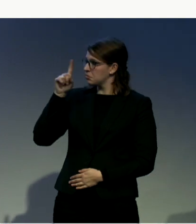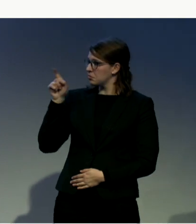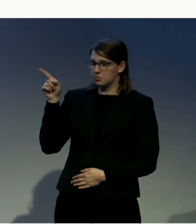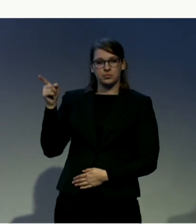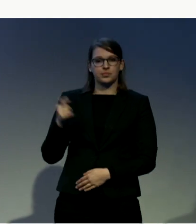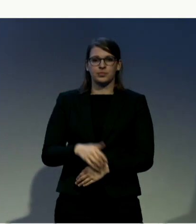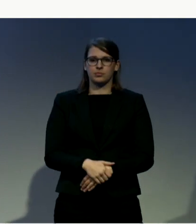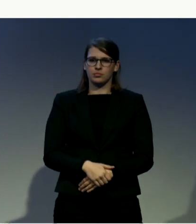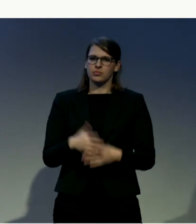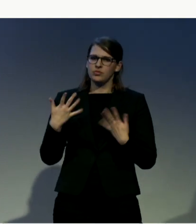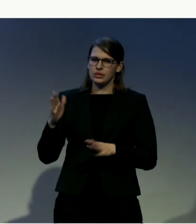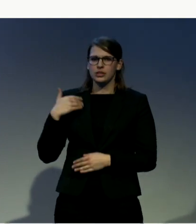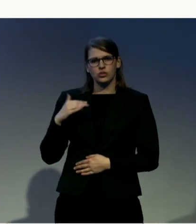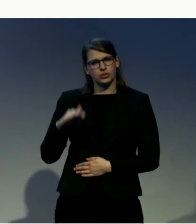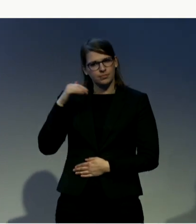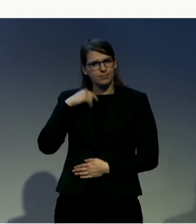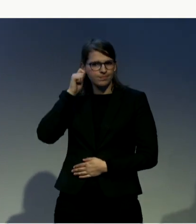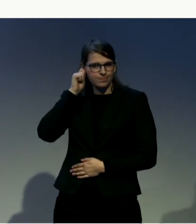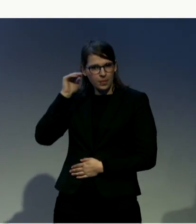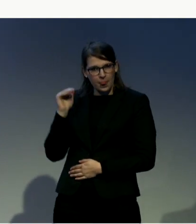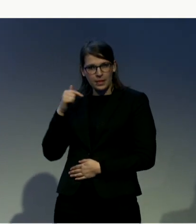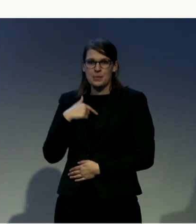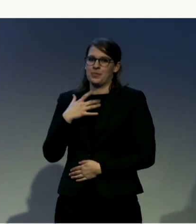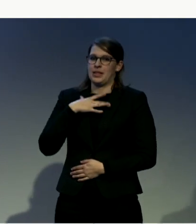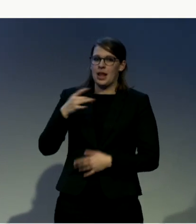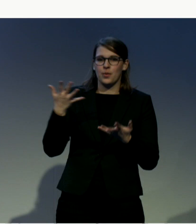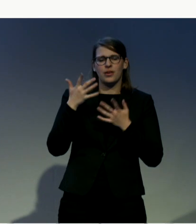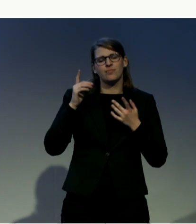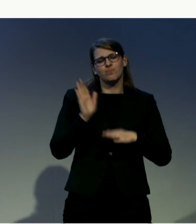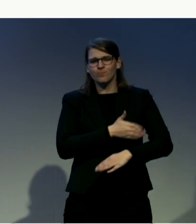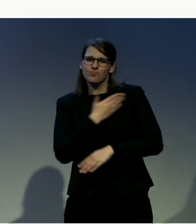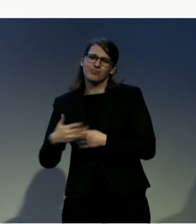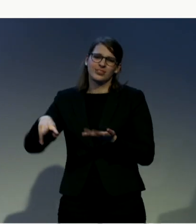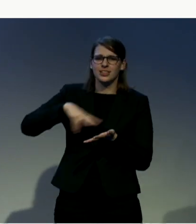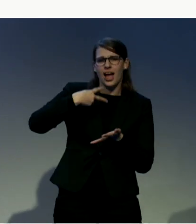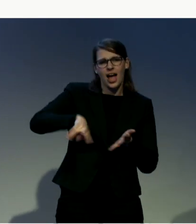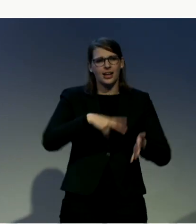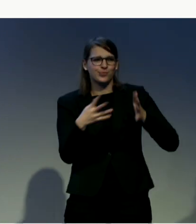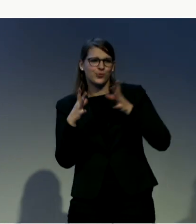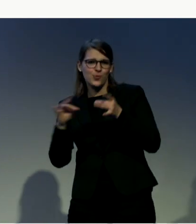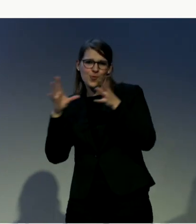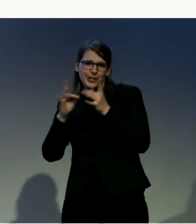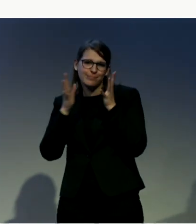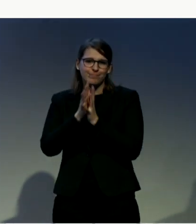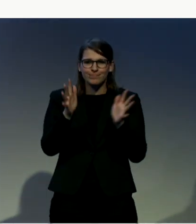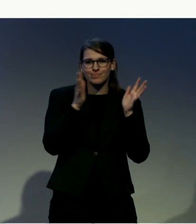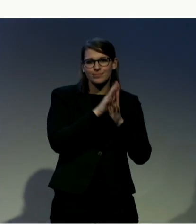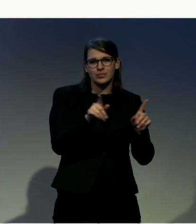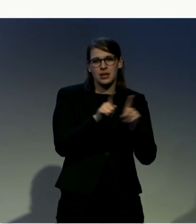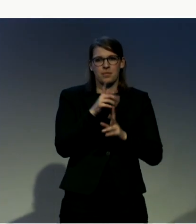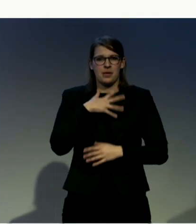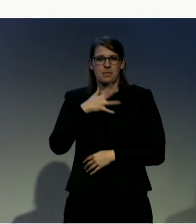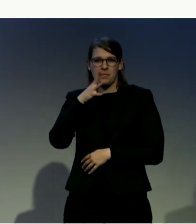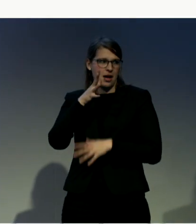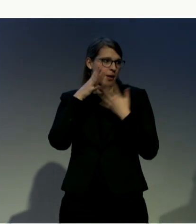storytelling. And as a little girl, my mother and my grandmother told me a lot of stories. And that started building my interest in the